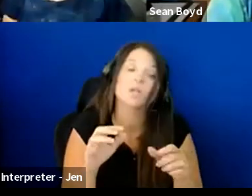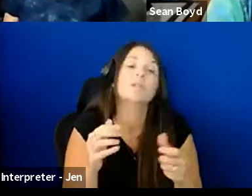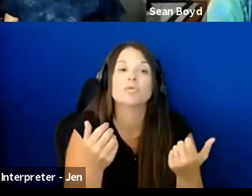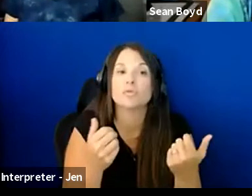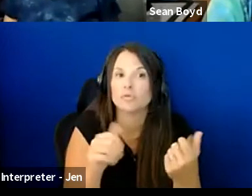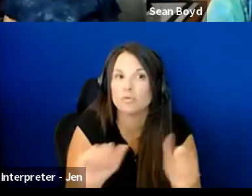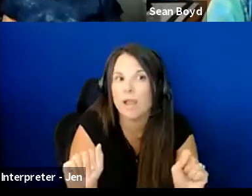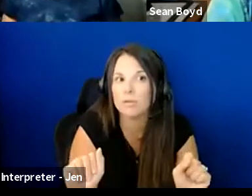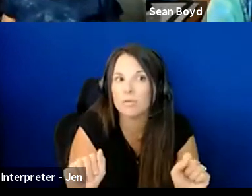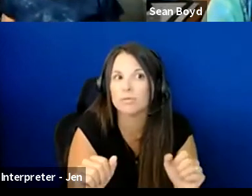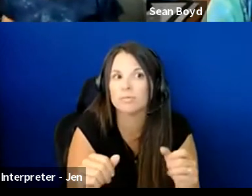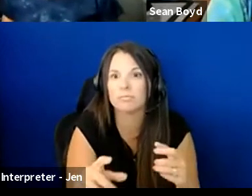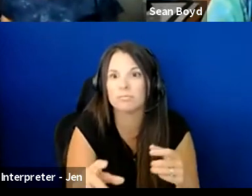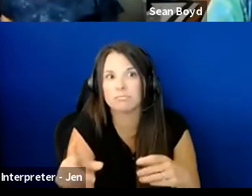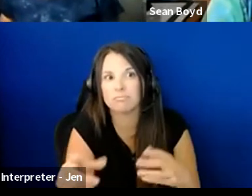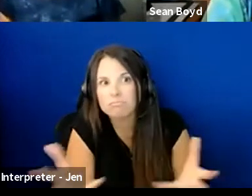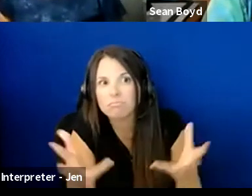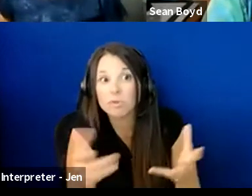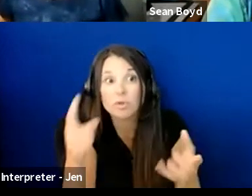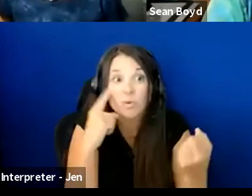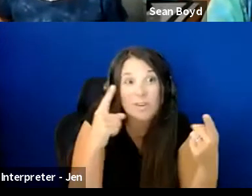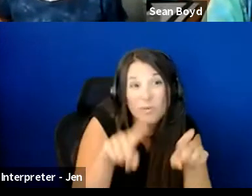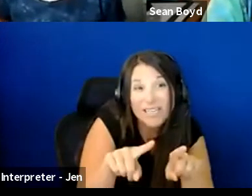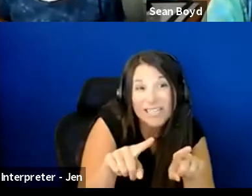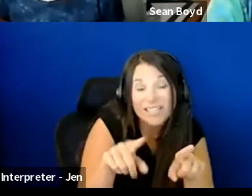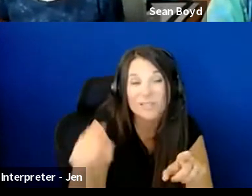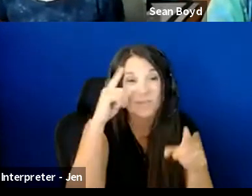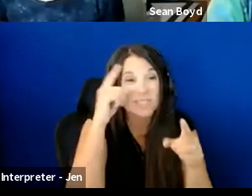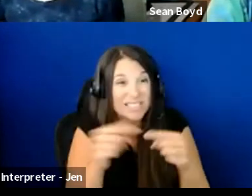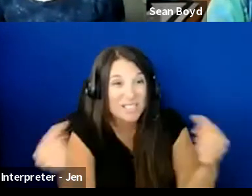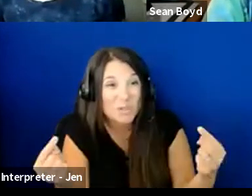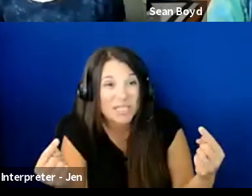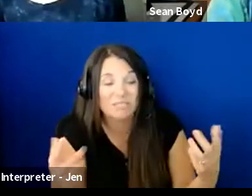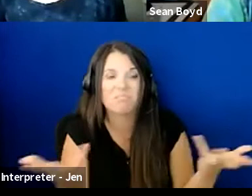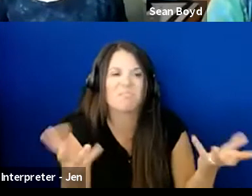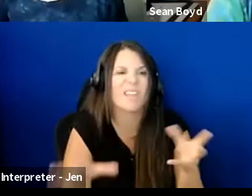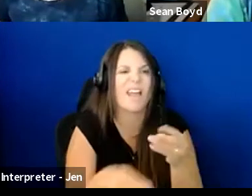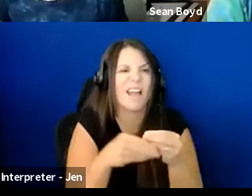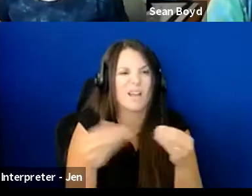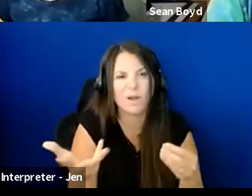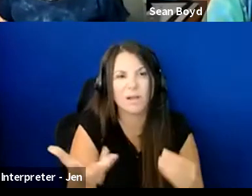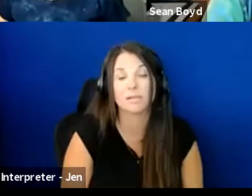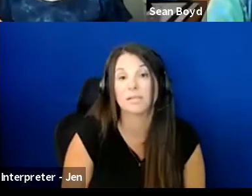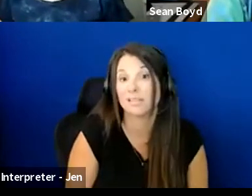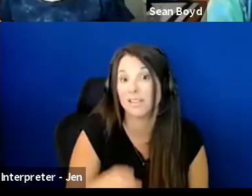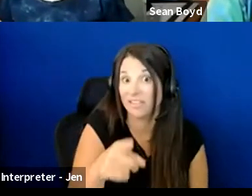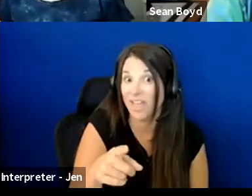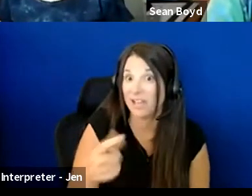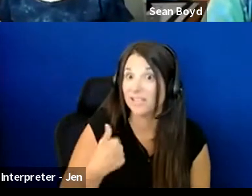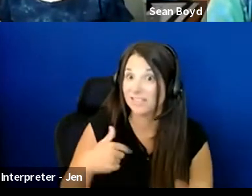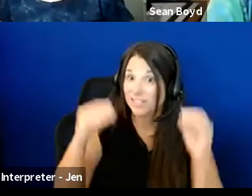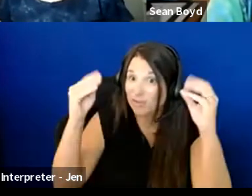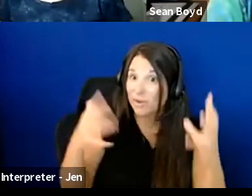you agree? Do you disagree? Is there something you can add? I think that's important too. Yeah, and as an instructor, we can actually model